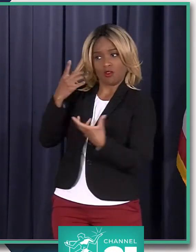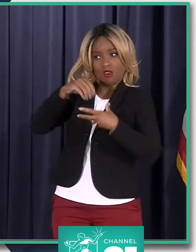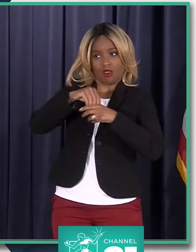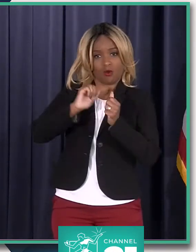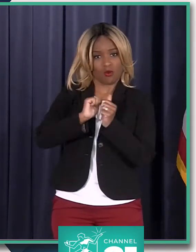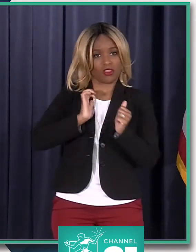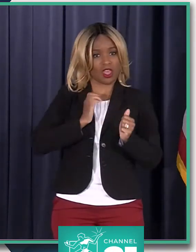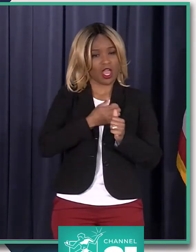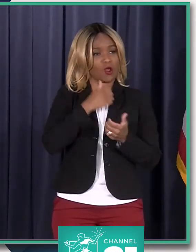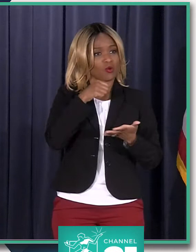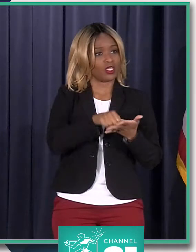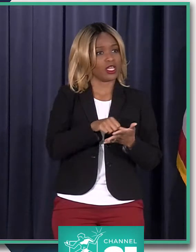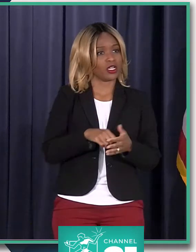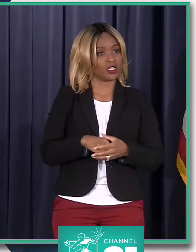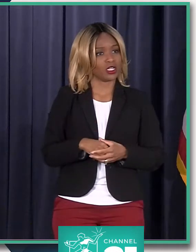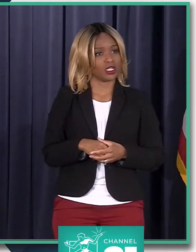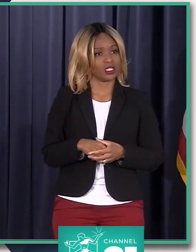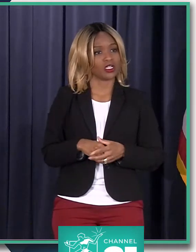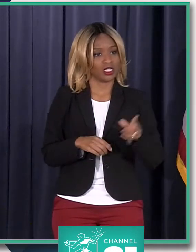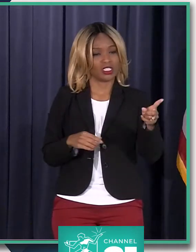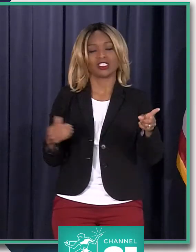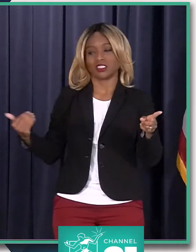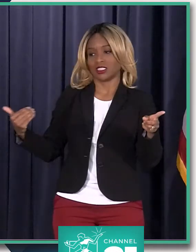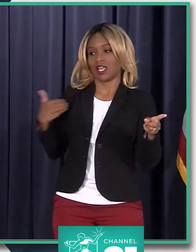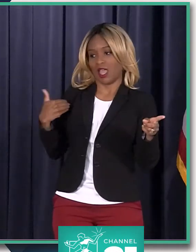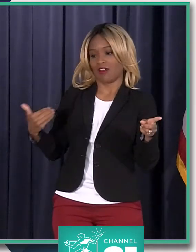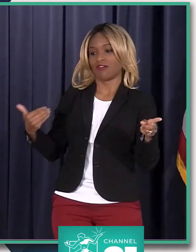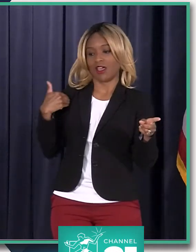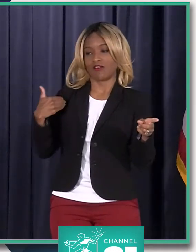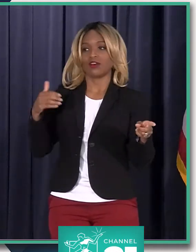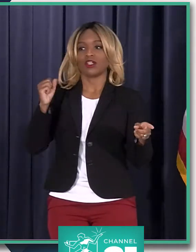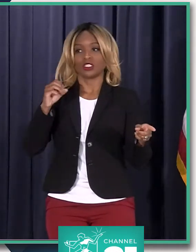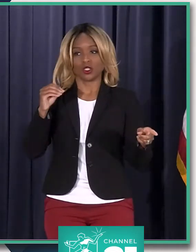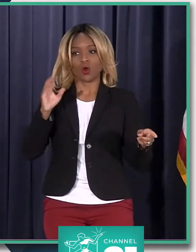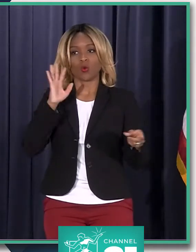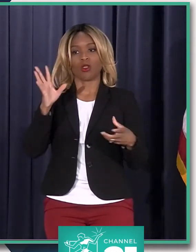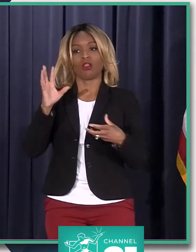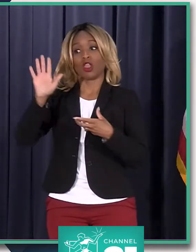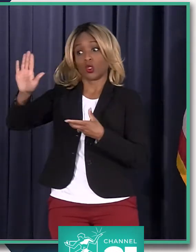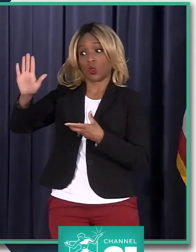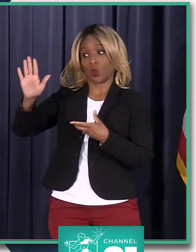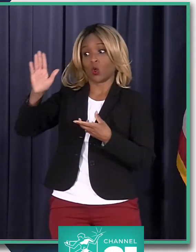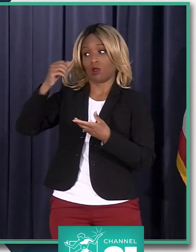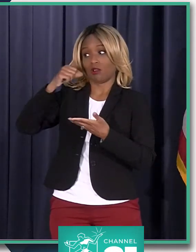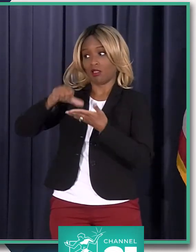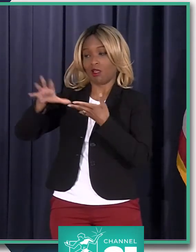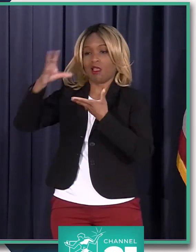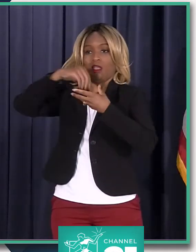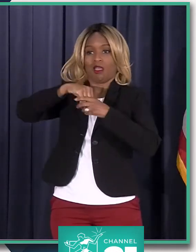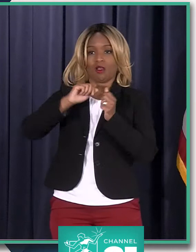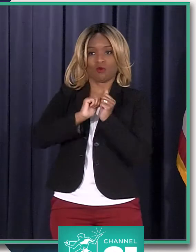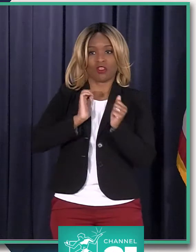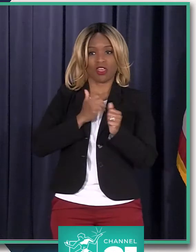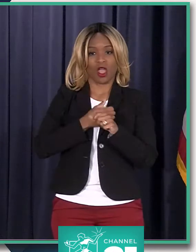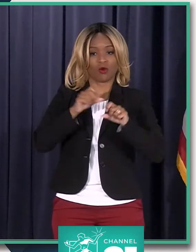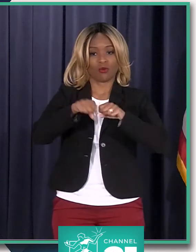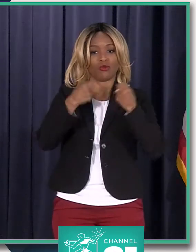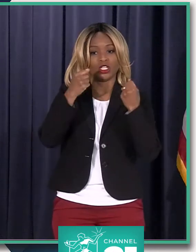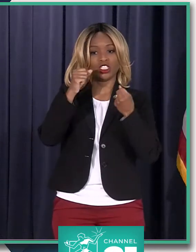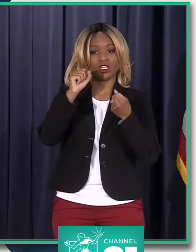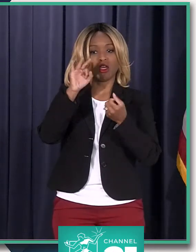have that? Yes, I've sent them. I've sent the Okay, pictures. she says she's got it. So we'll incorporate your material into our breach of contract